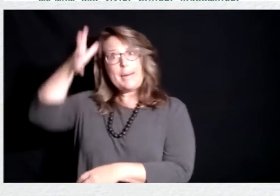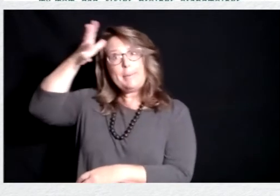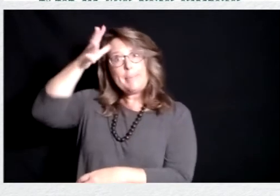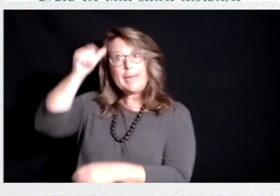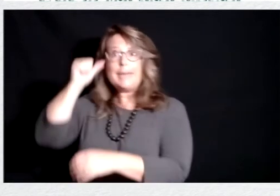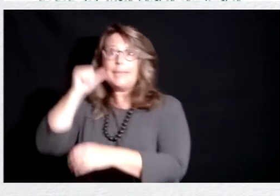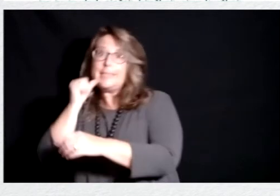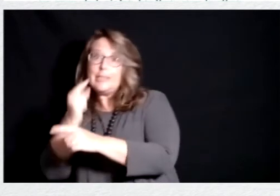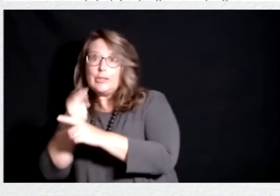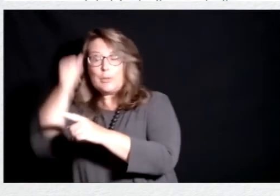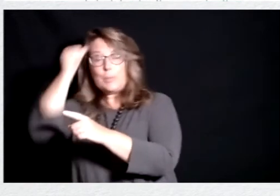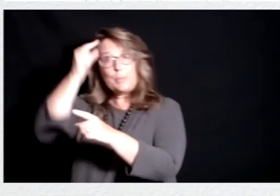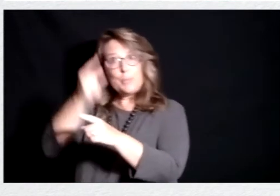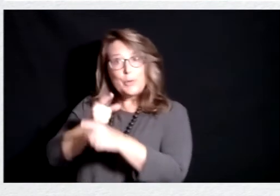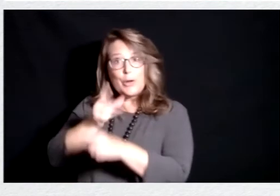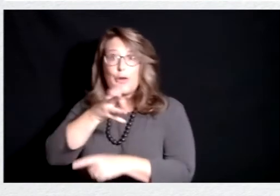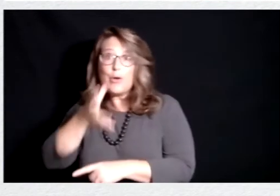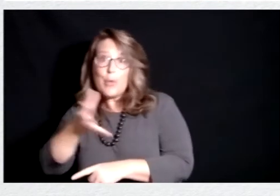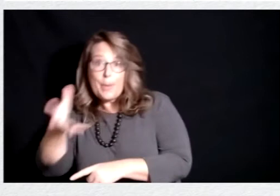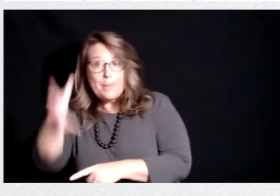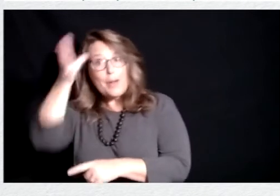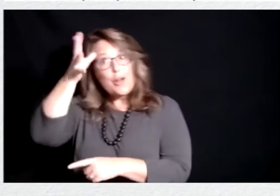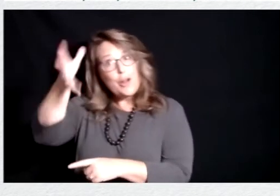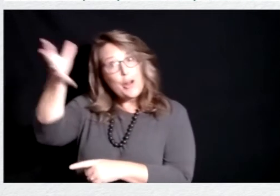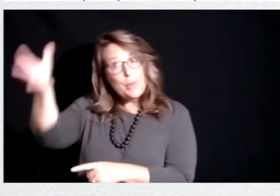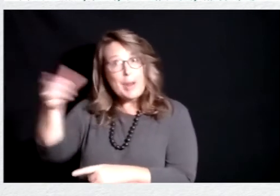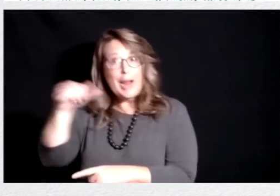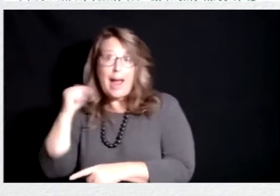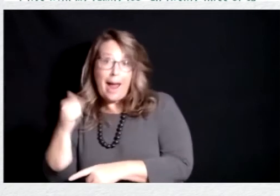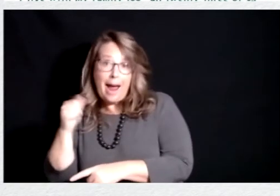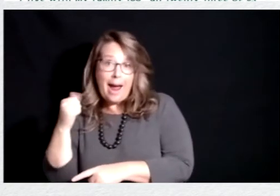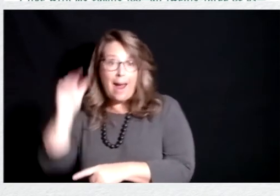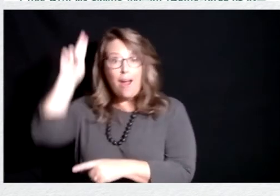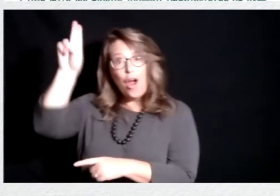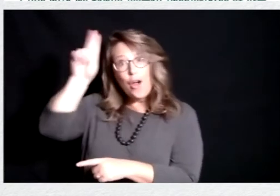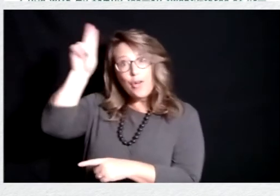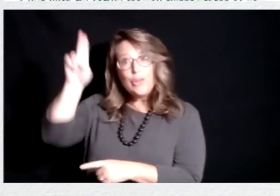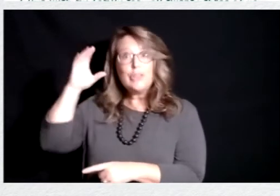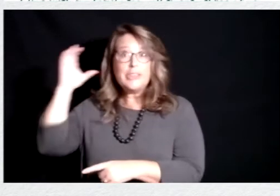grandmother, grandfather, aunties, uncles, cousins.